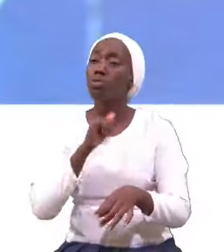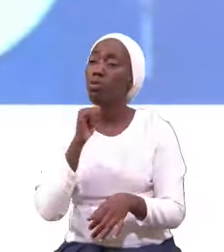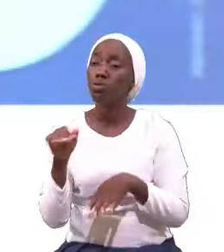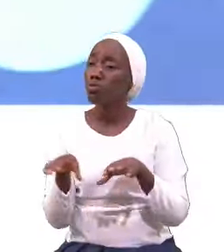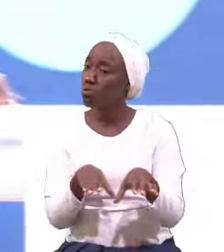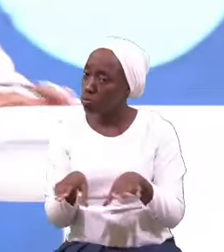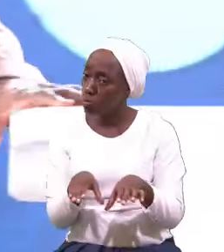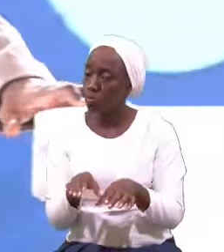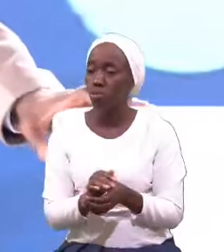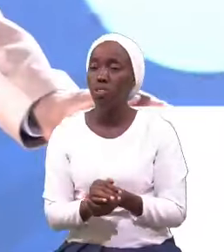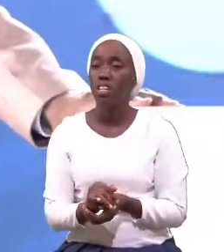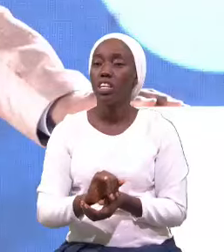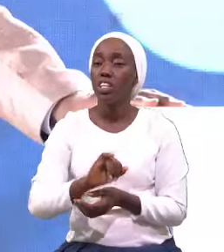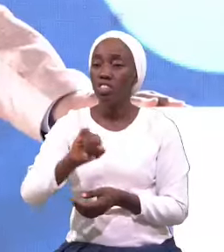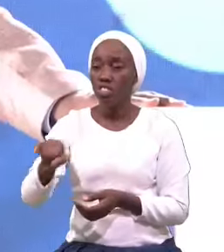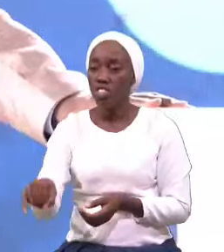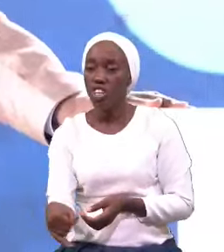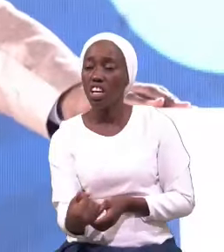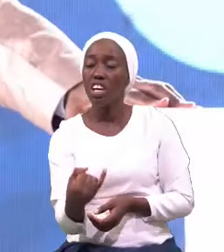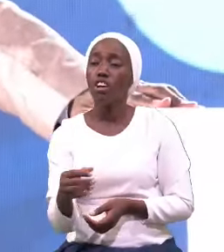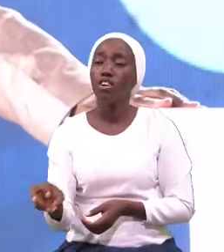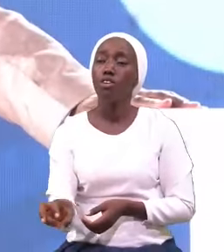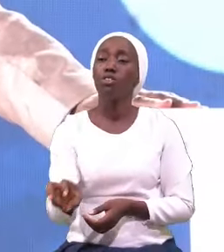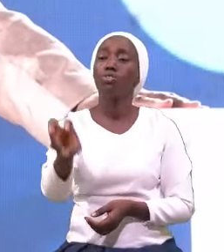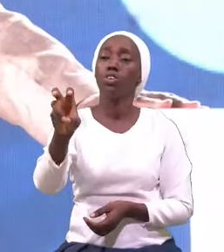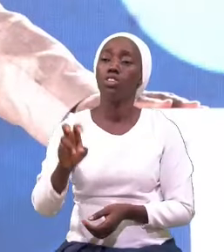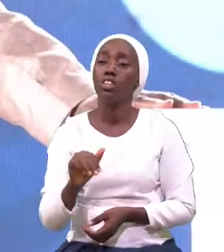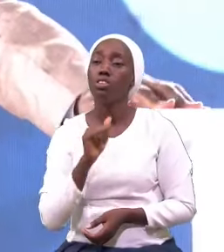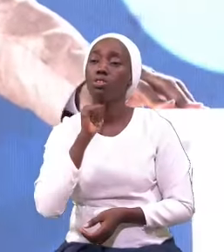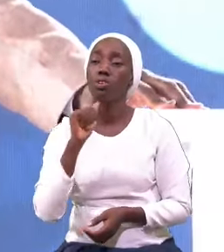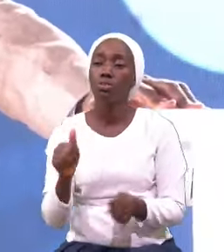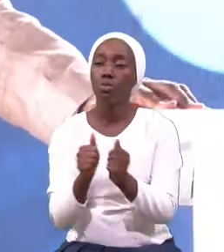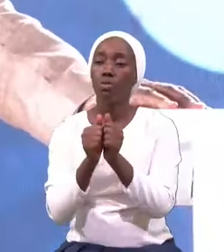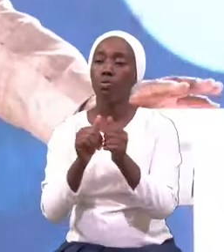Yea, journey not without the Spirit.